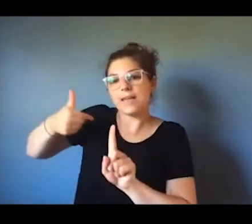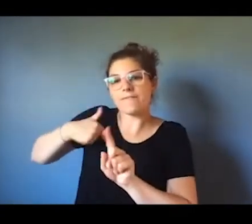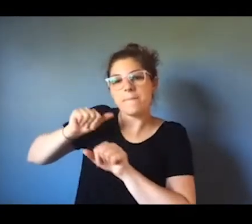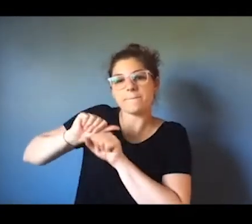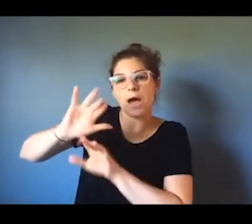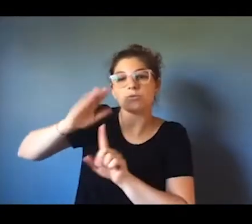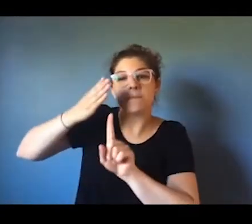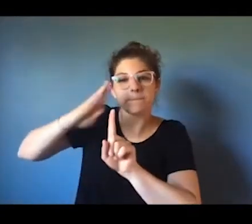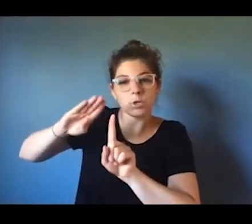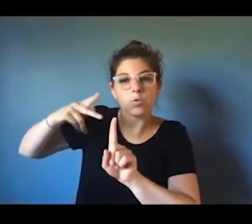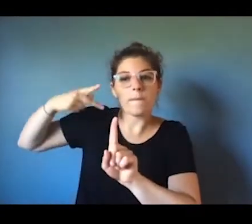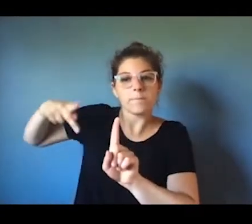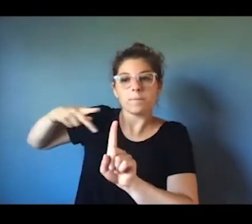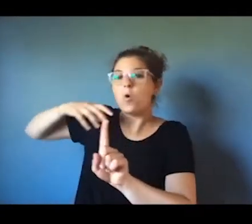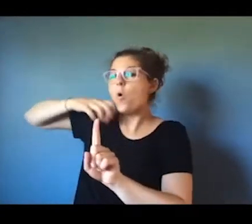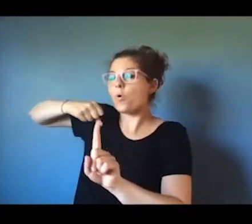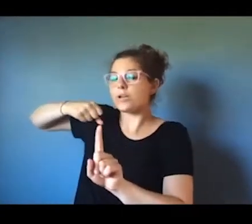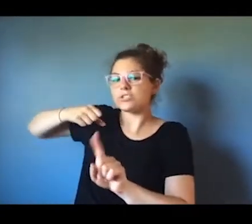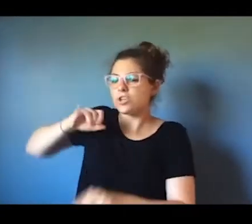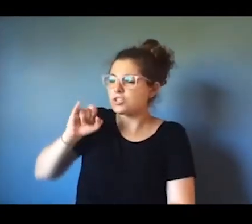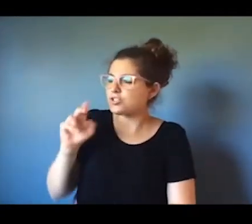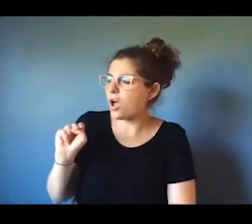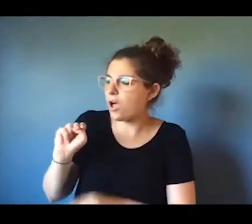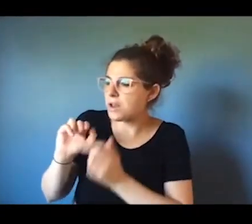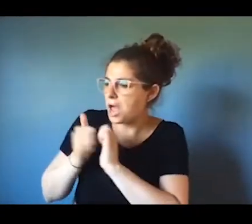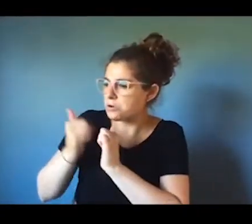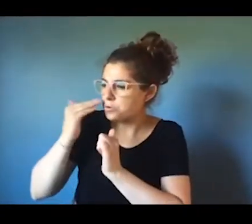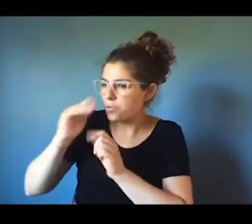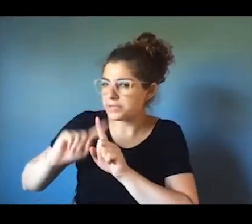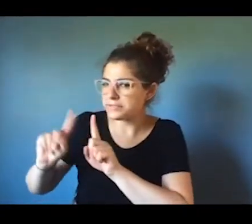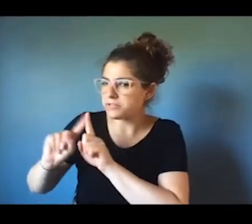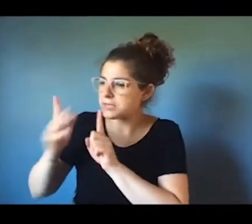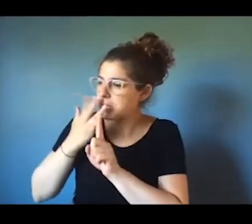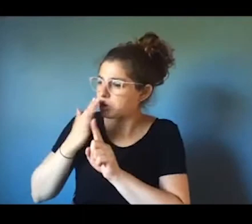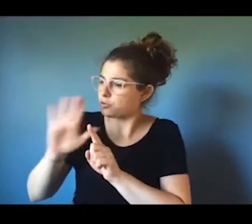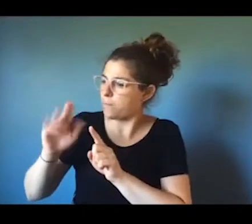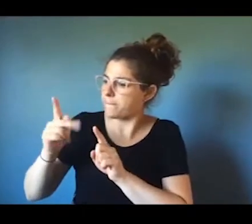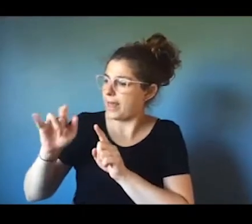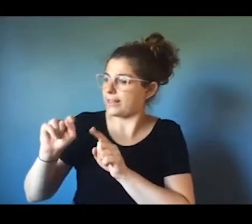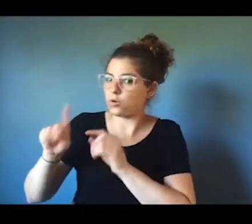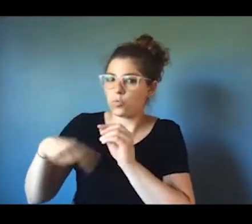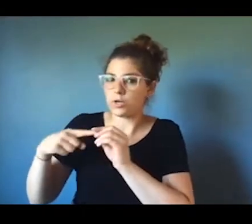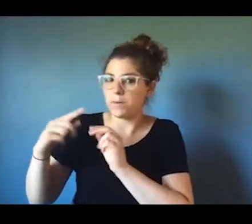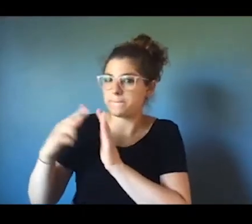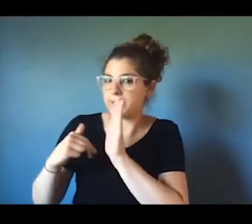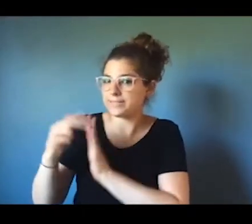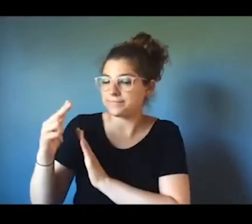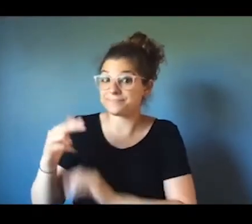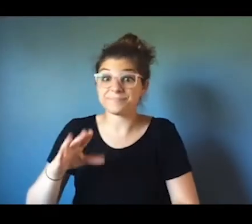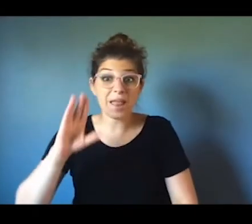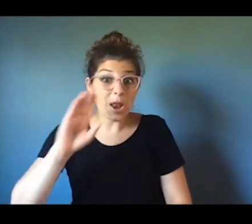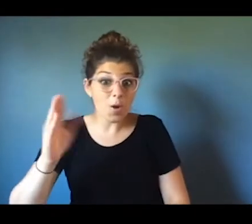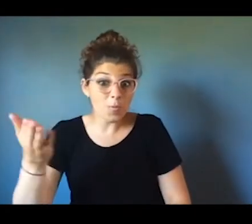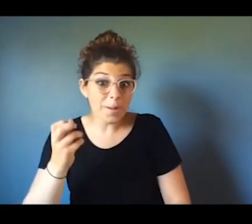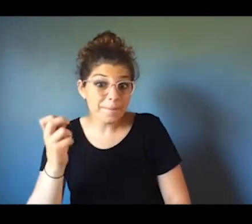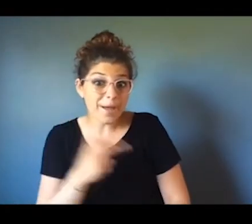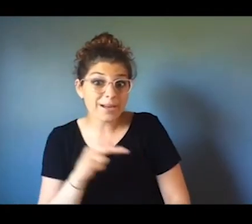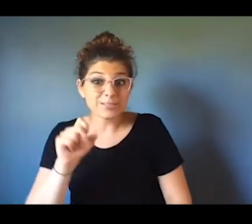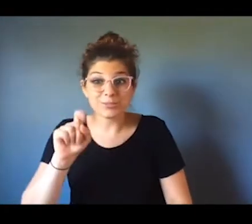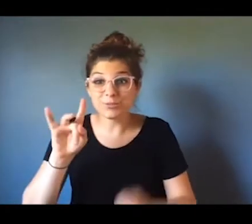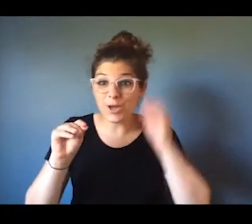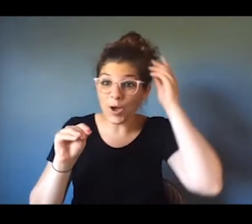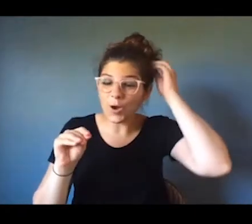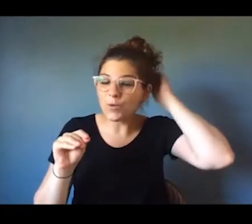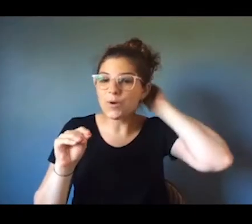him are mountains of blue, purple, and orange. John, how can you tell the different colors on your palette when you're painting? Welcome back to my